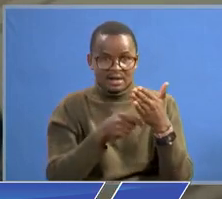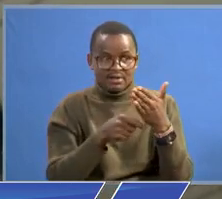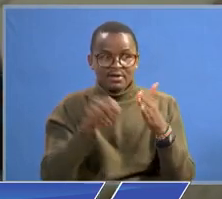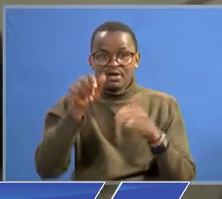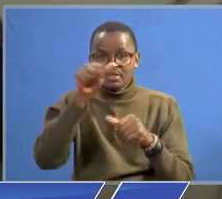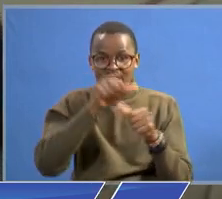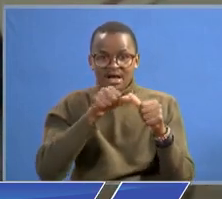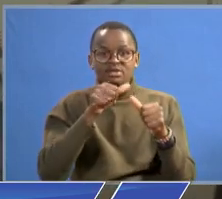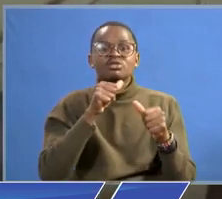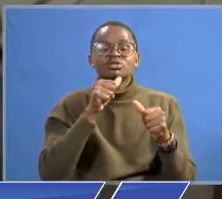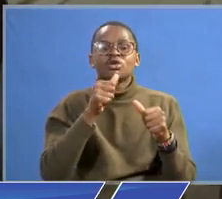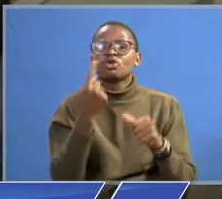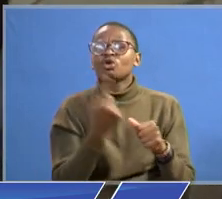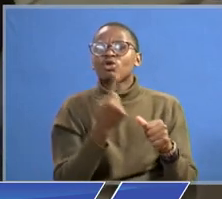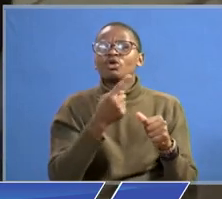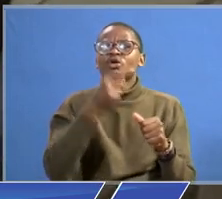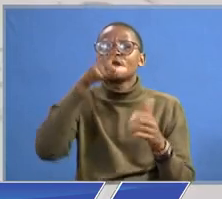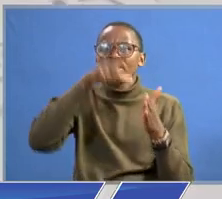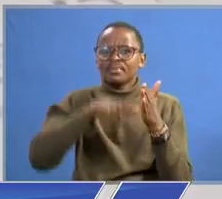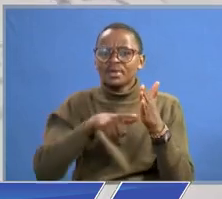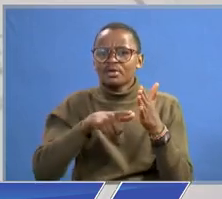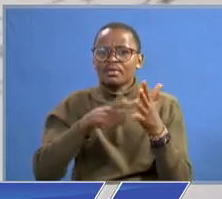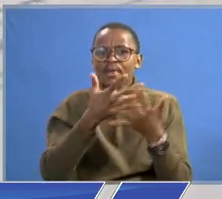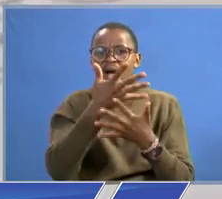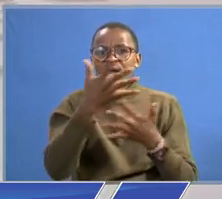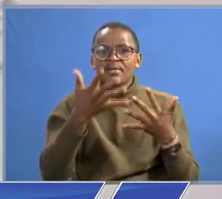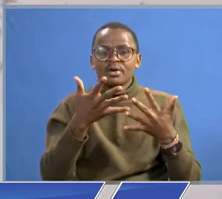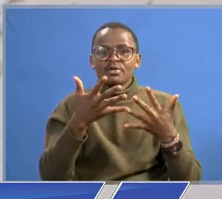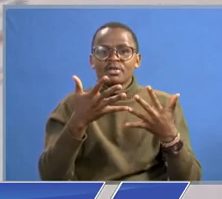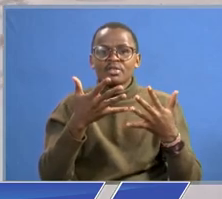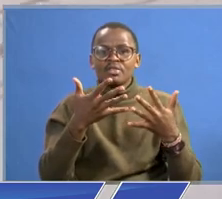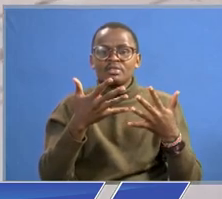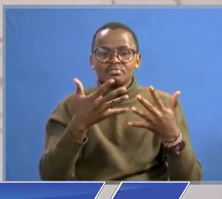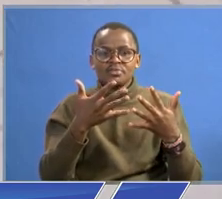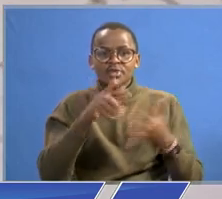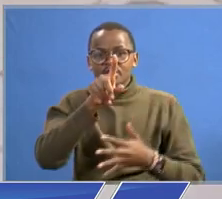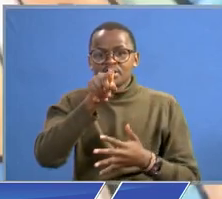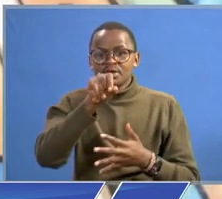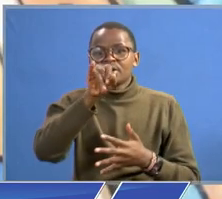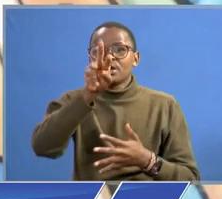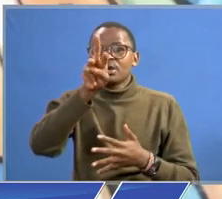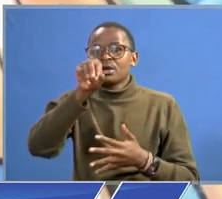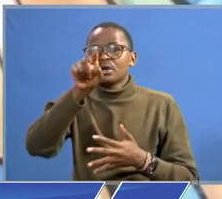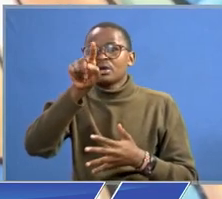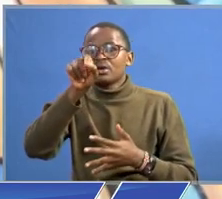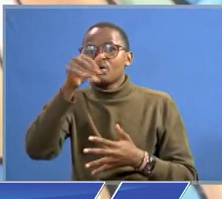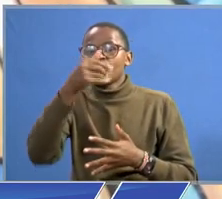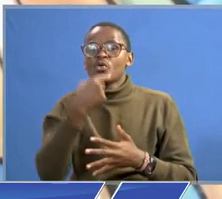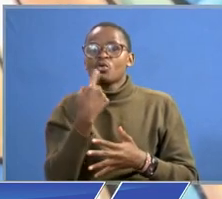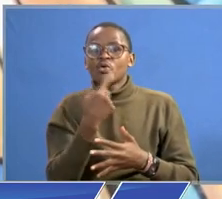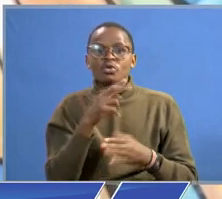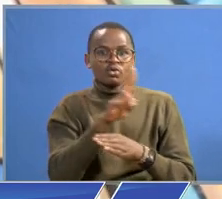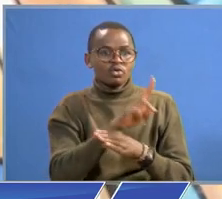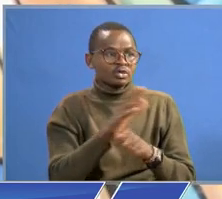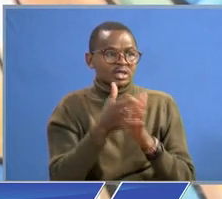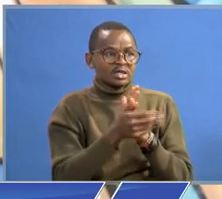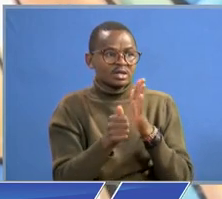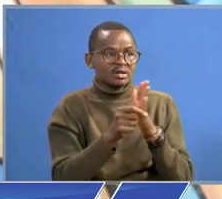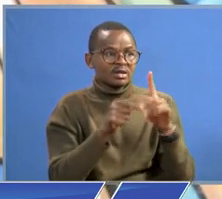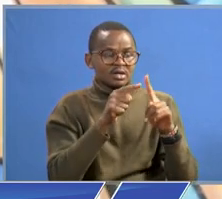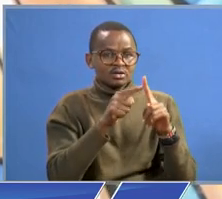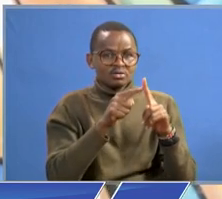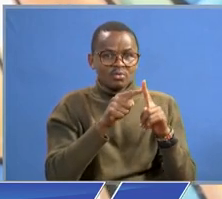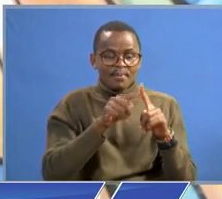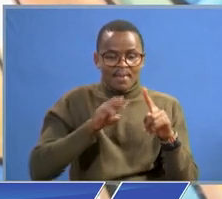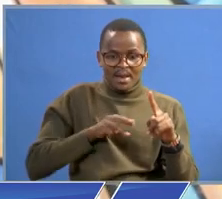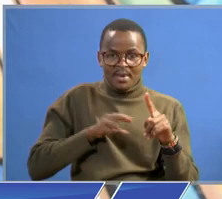art of giving is not only limited to material things. Timothy Okonji is one of the Kenyan artists who uses his skills and arts to